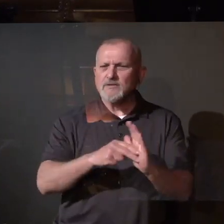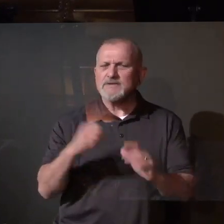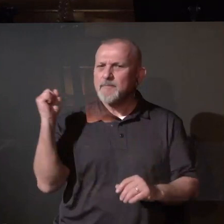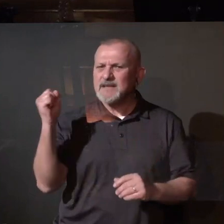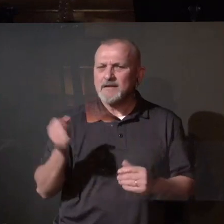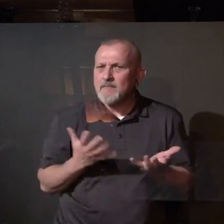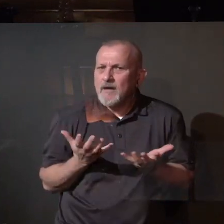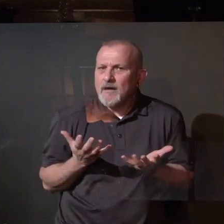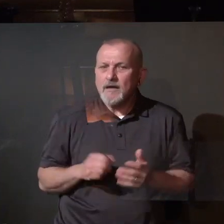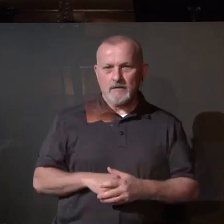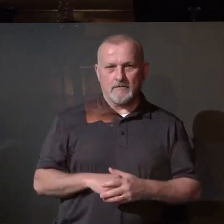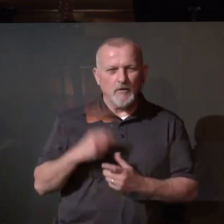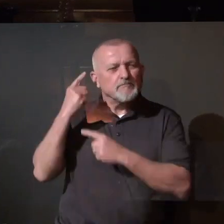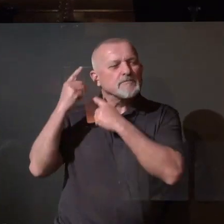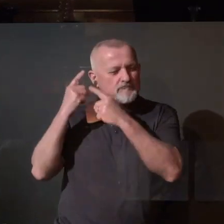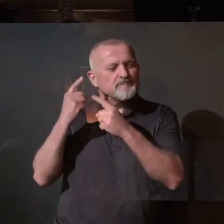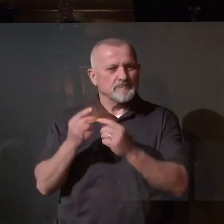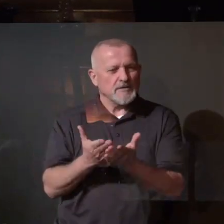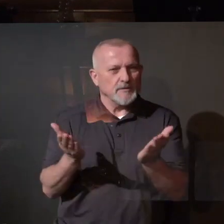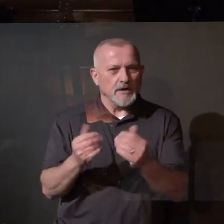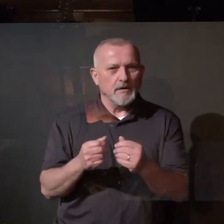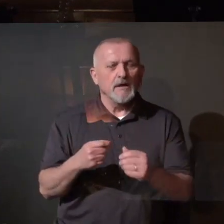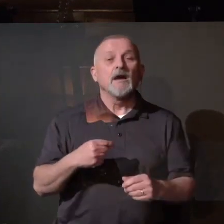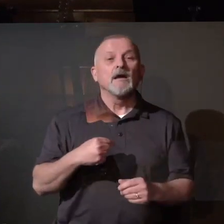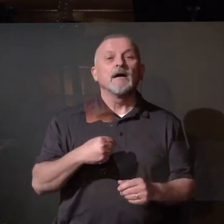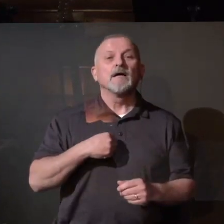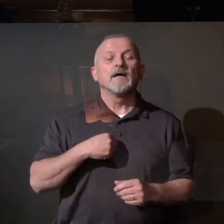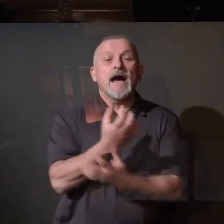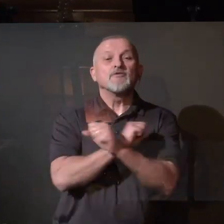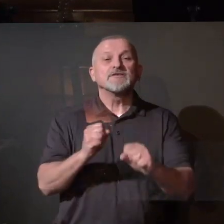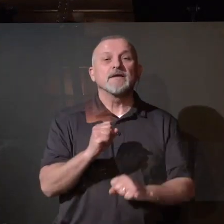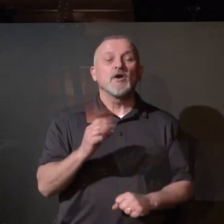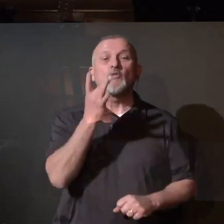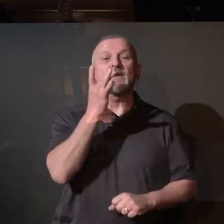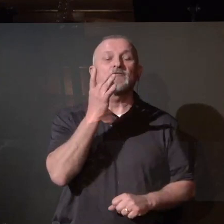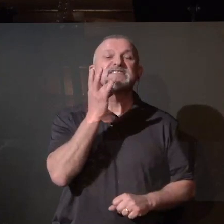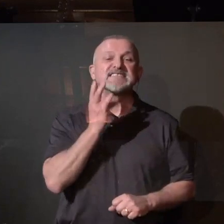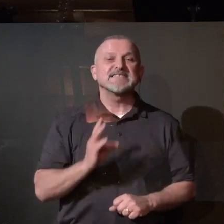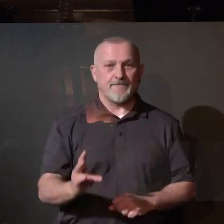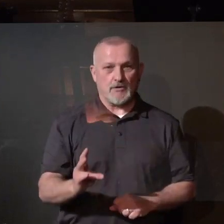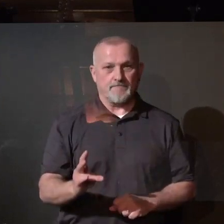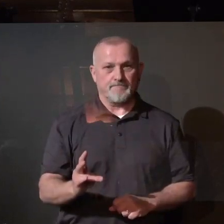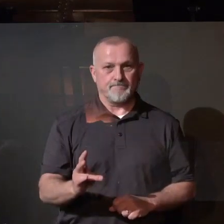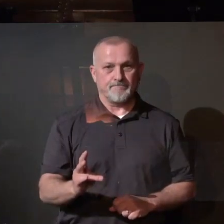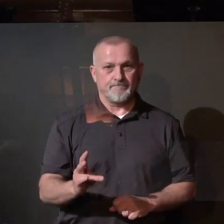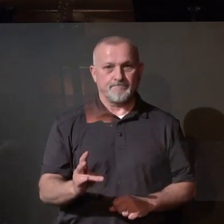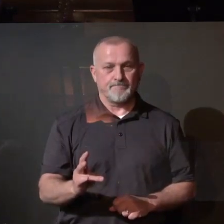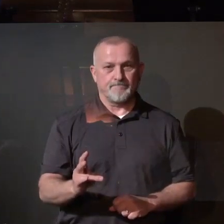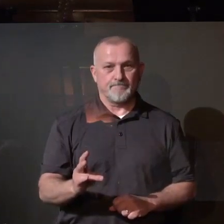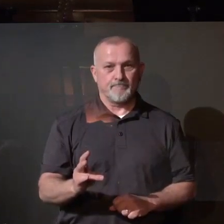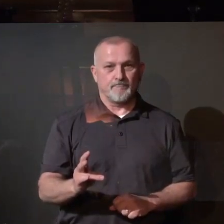Sam? Think about this. I got saved at 7 years old. I gave my life to Jesus at 7 years old. That